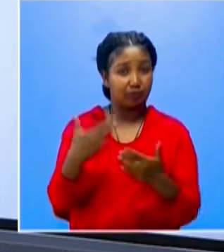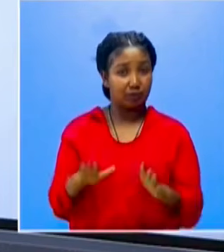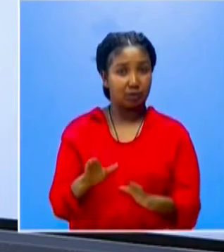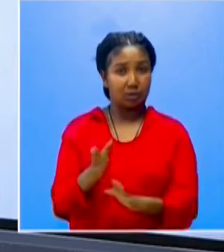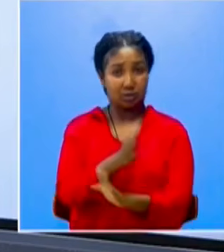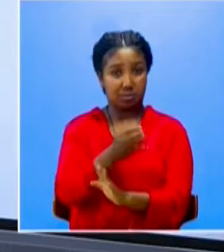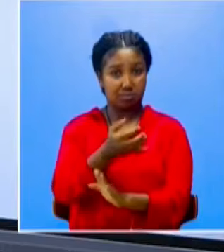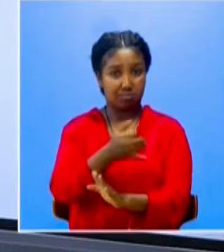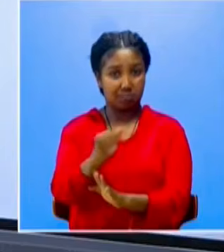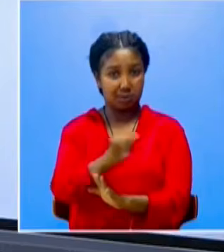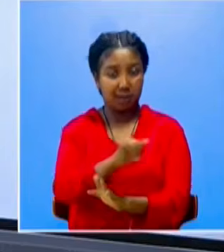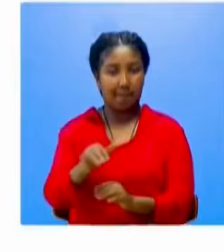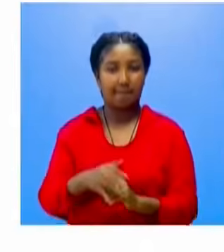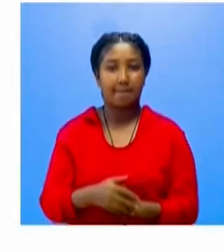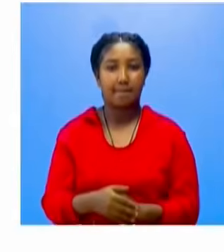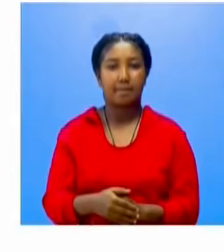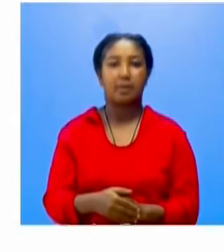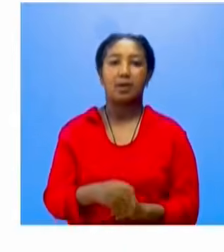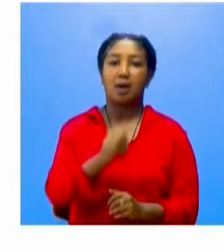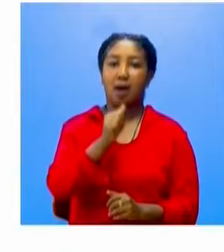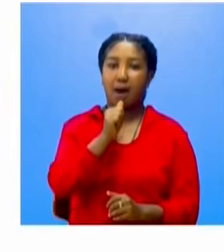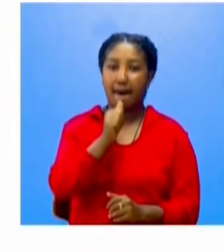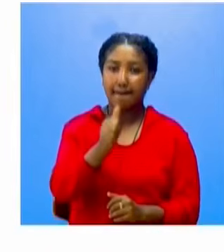earlier. Yes? Am,